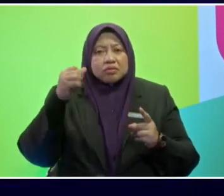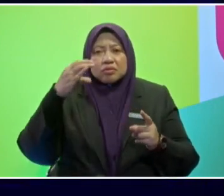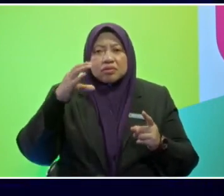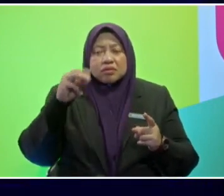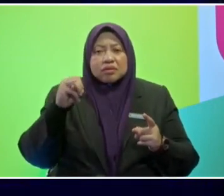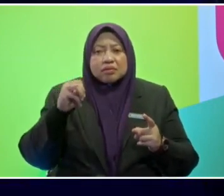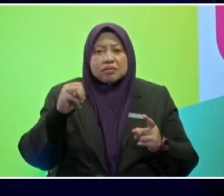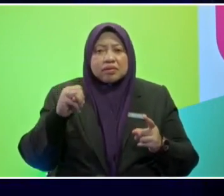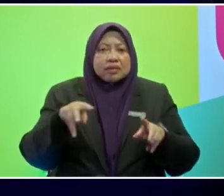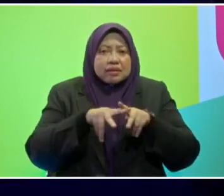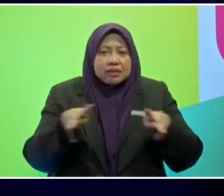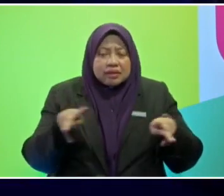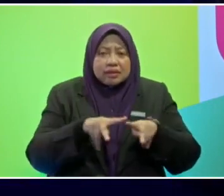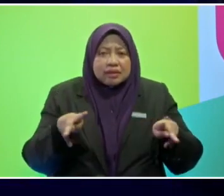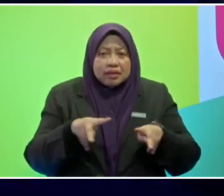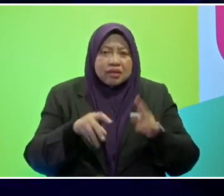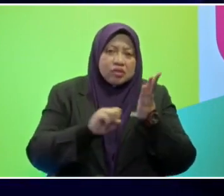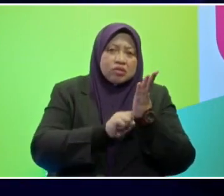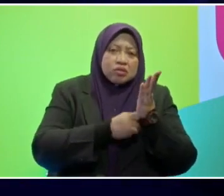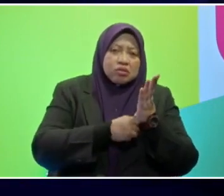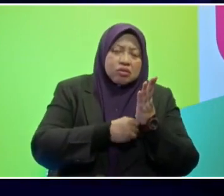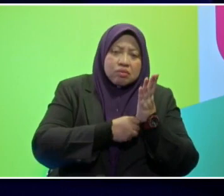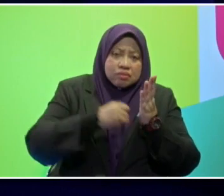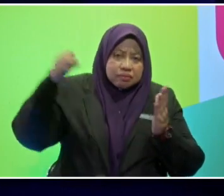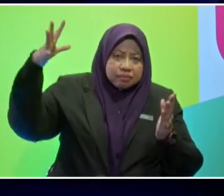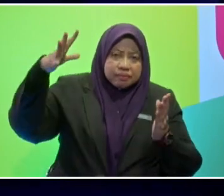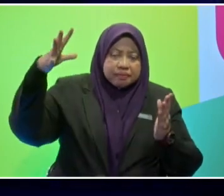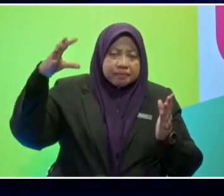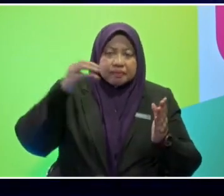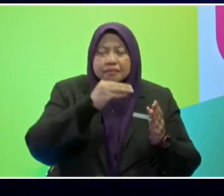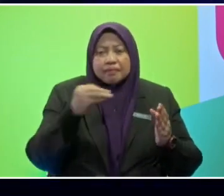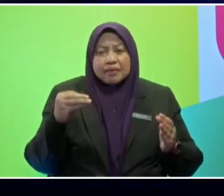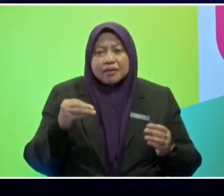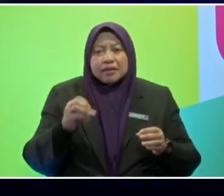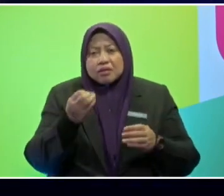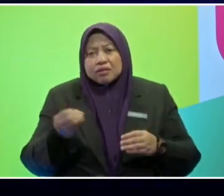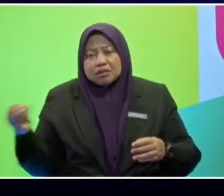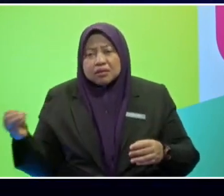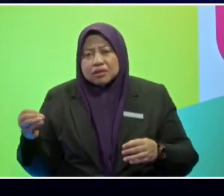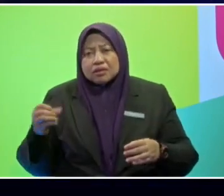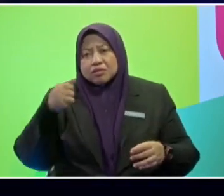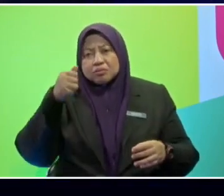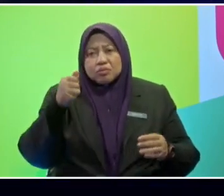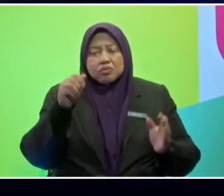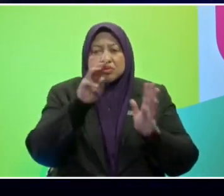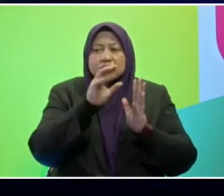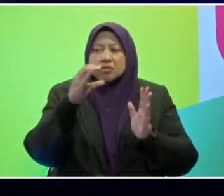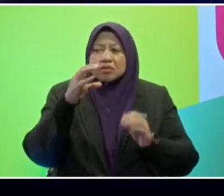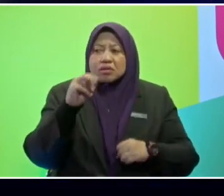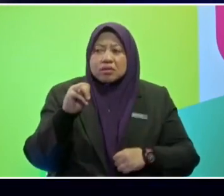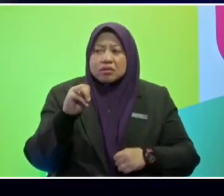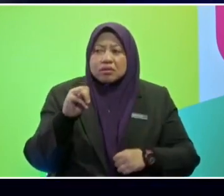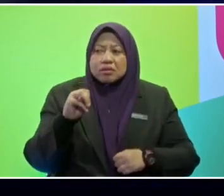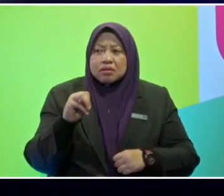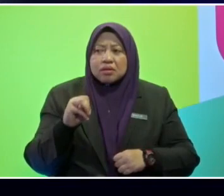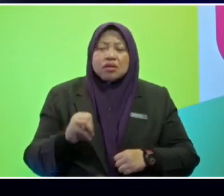object and the light source is source. increased to 10 10 centimeters. Oh, wait. Okay. The shadow got smaller,